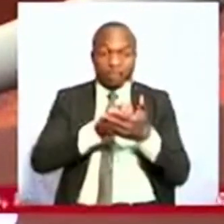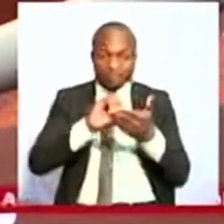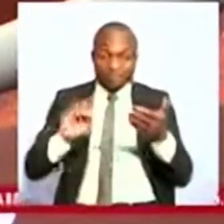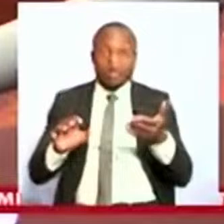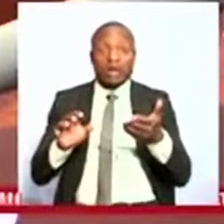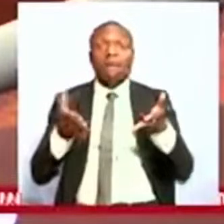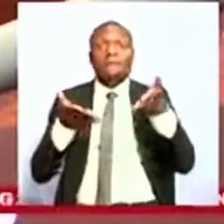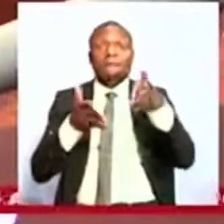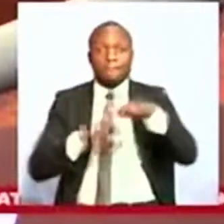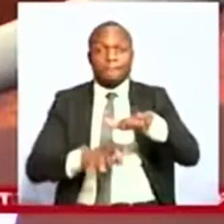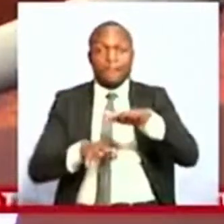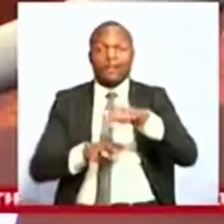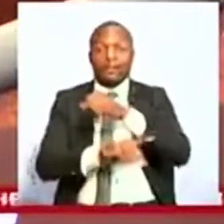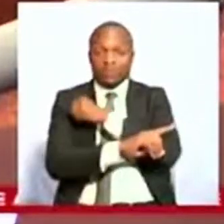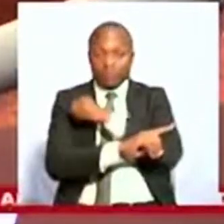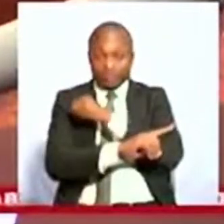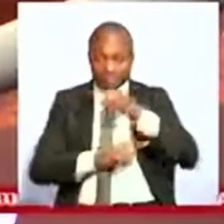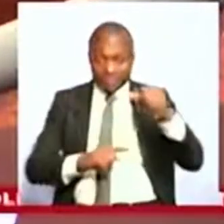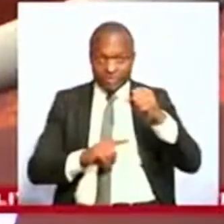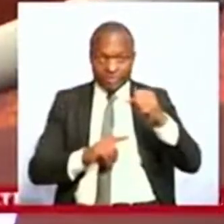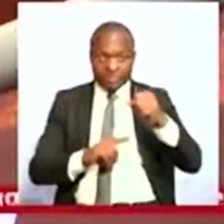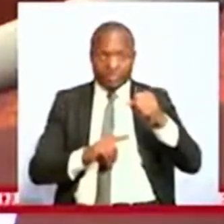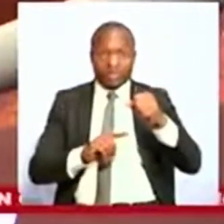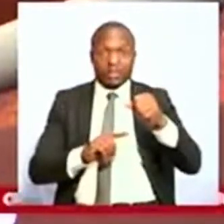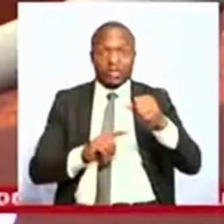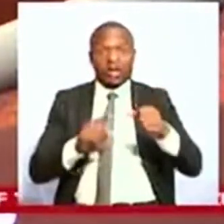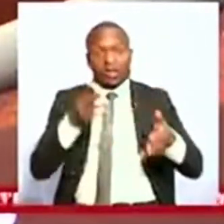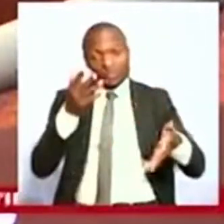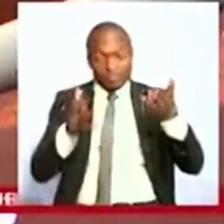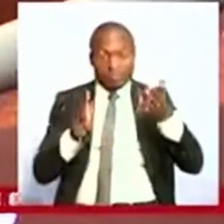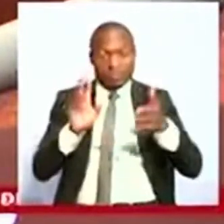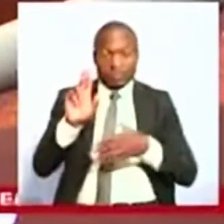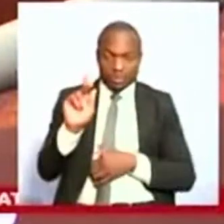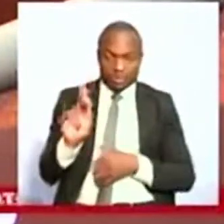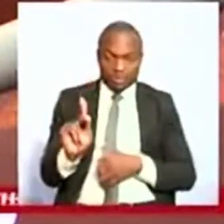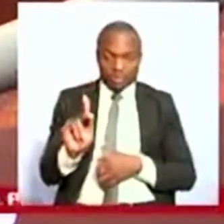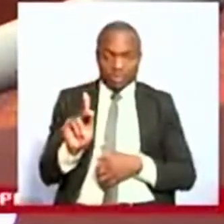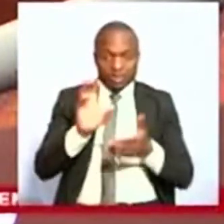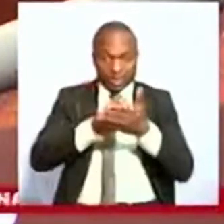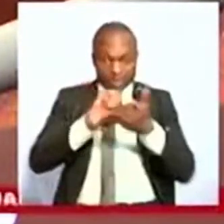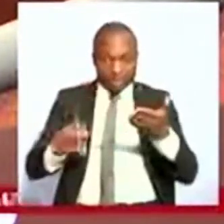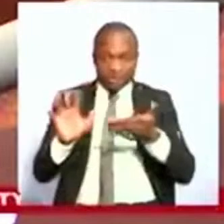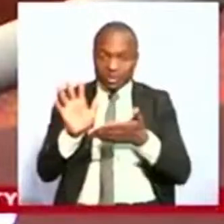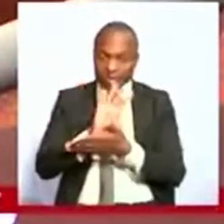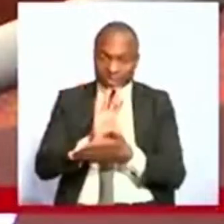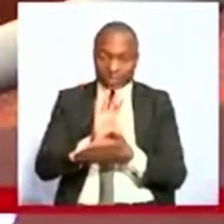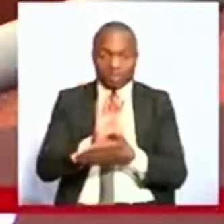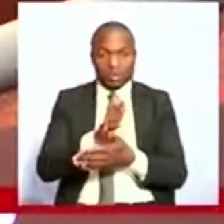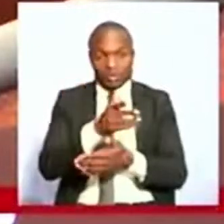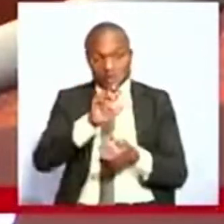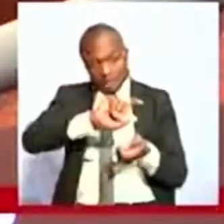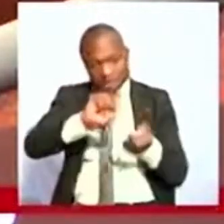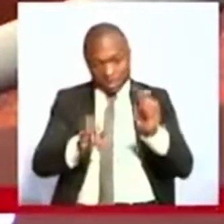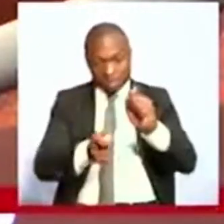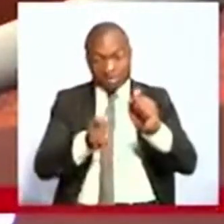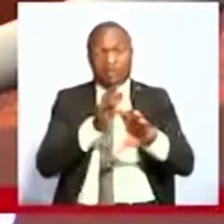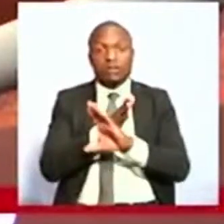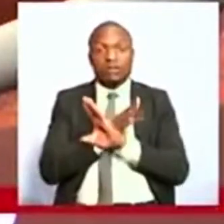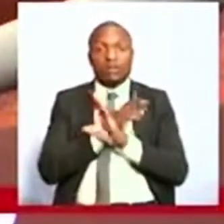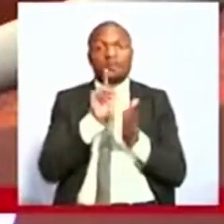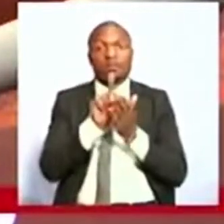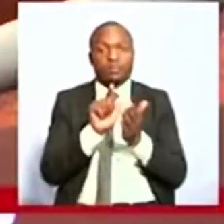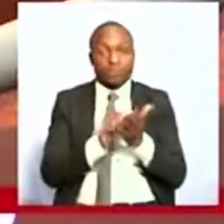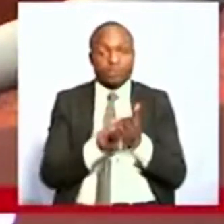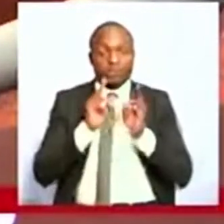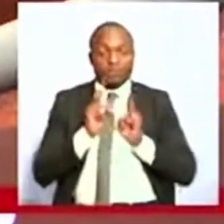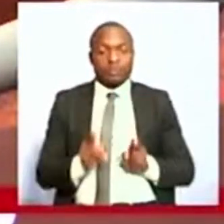penalty, comparison with nations like the UK, which has achieved total abolition, highlights the potential for a shift in Zambia's legal framework